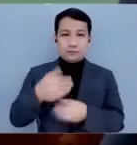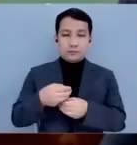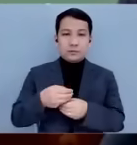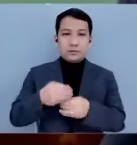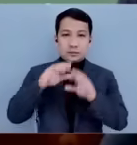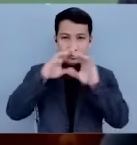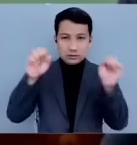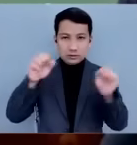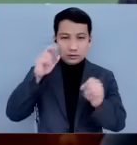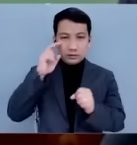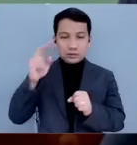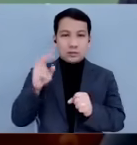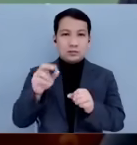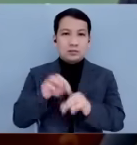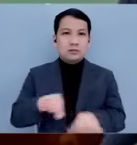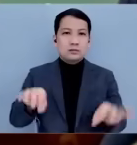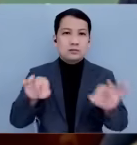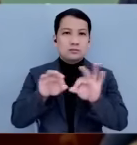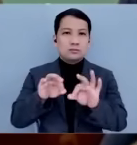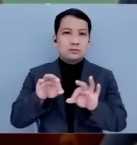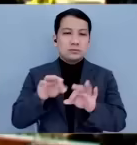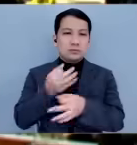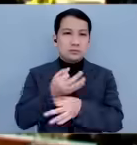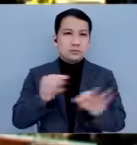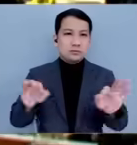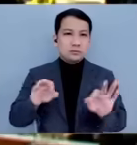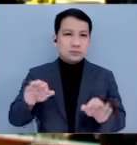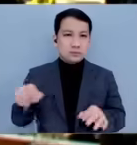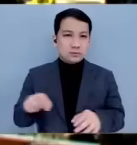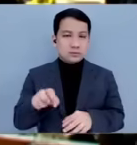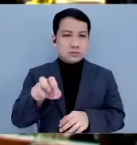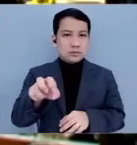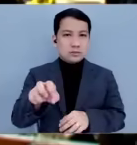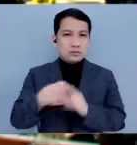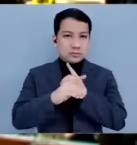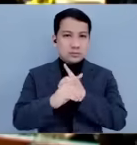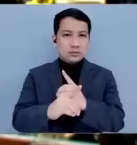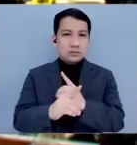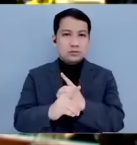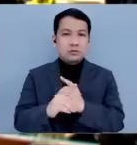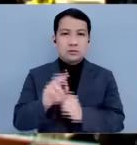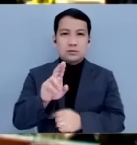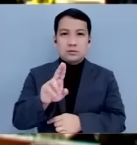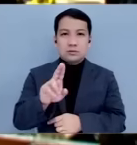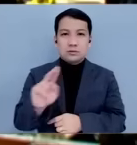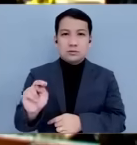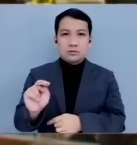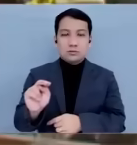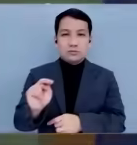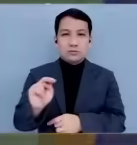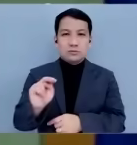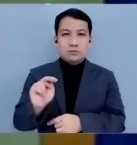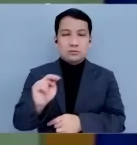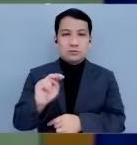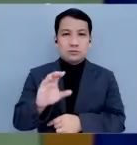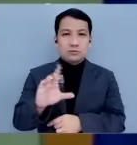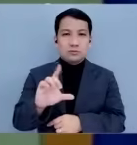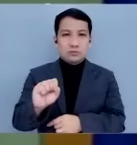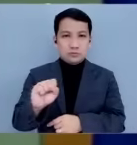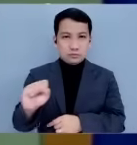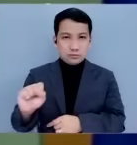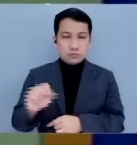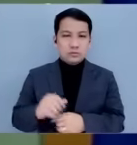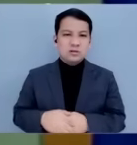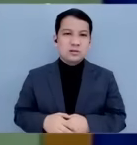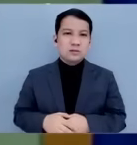importanteng mapanatili natin ang freedom of navigation at depensahan ang United Nations Convention on the Law of the Sea. The protection